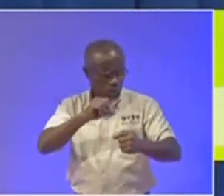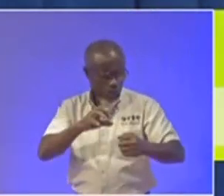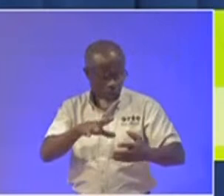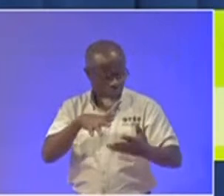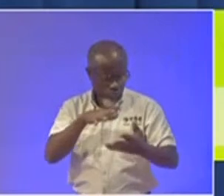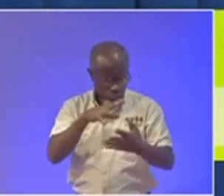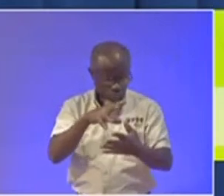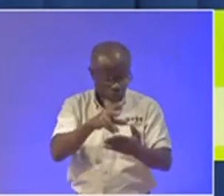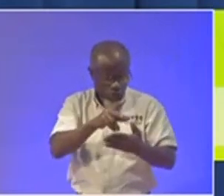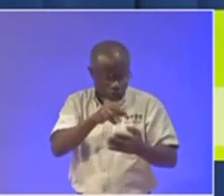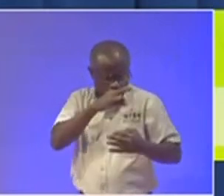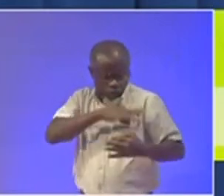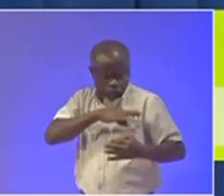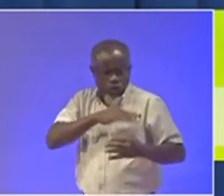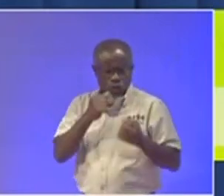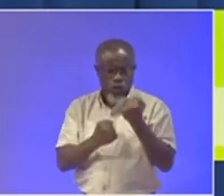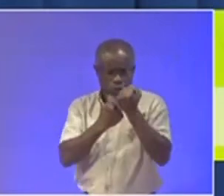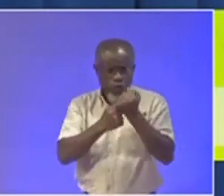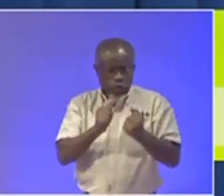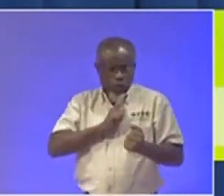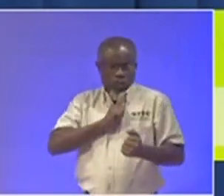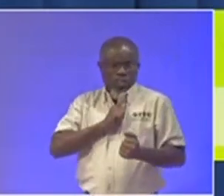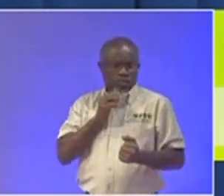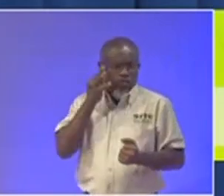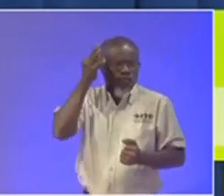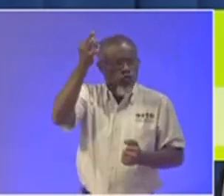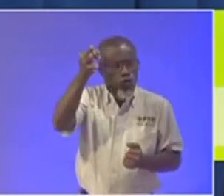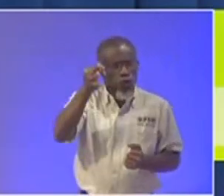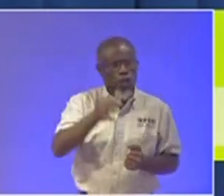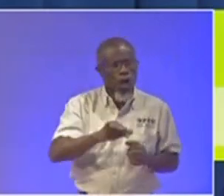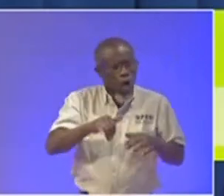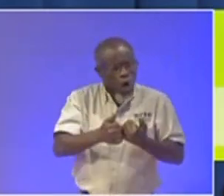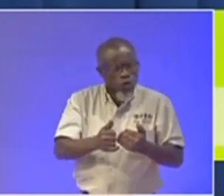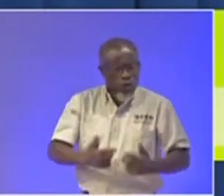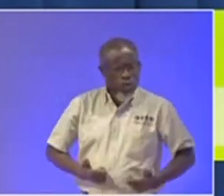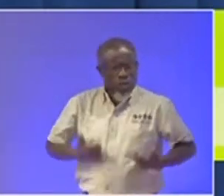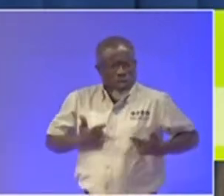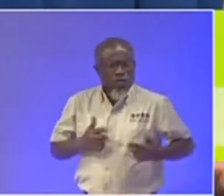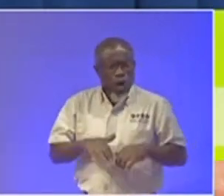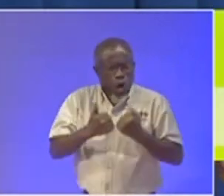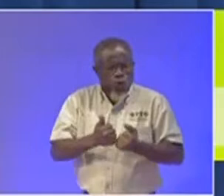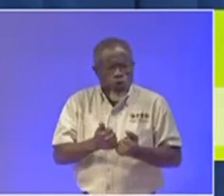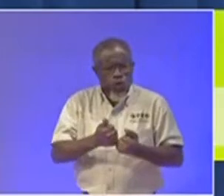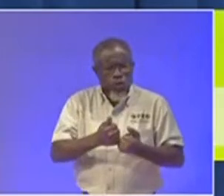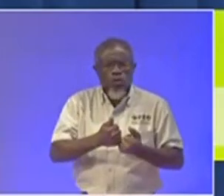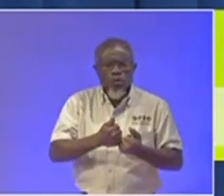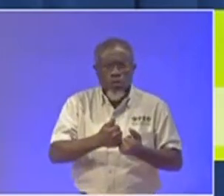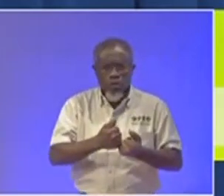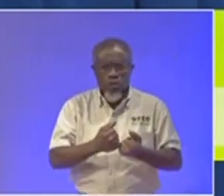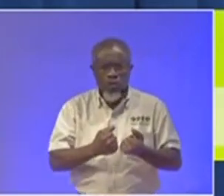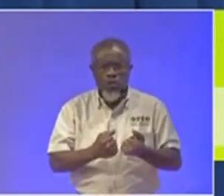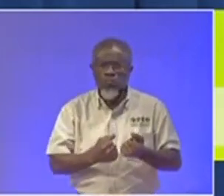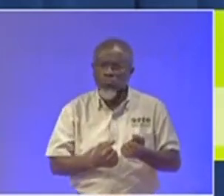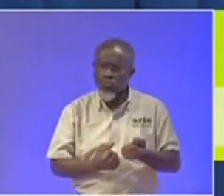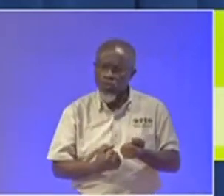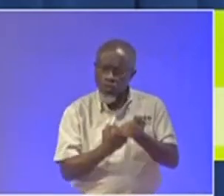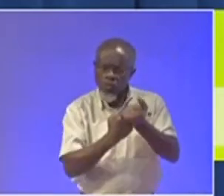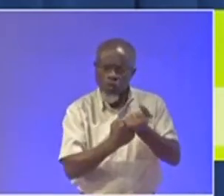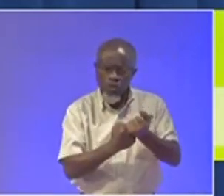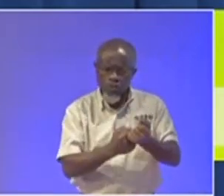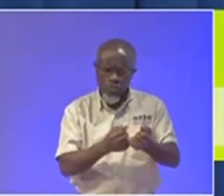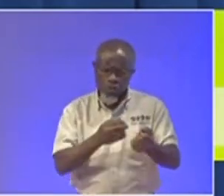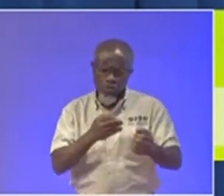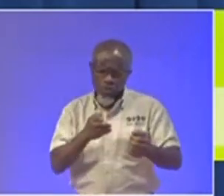almost. We need to deal with that by getting our students to learn how to live, how to contribute to working with people, how to be good